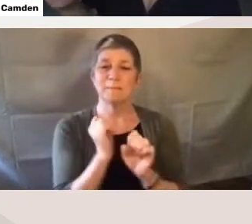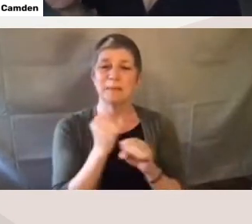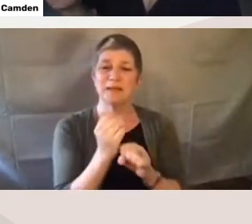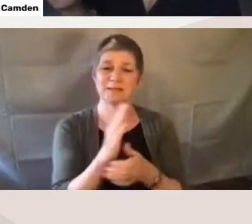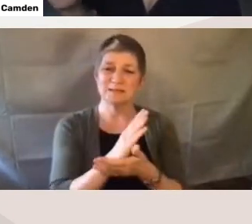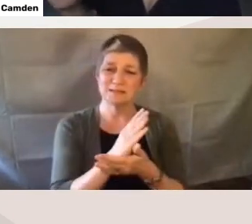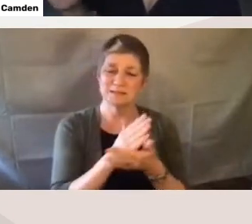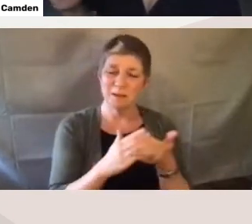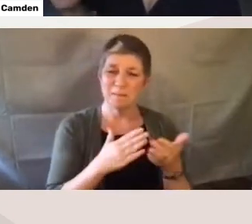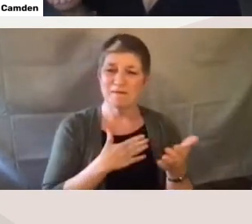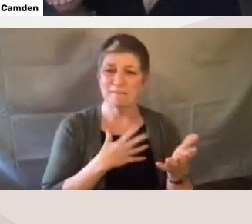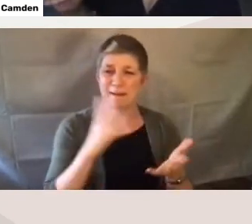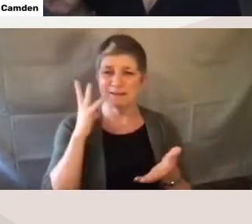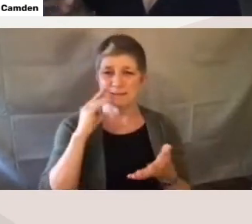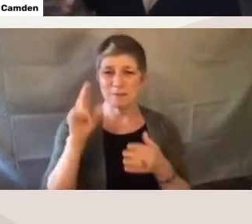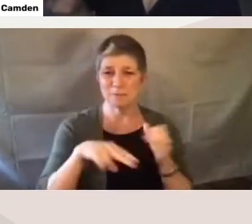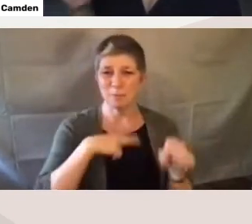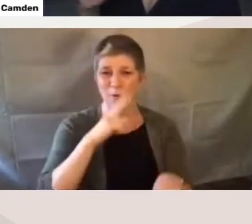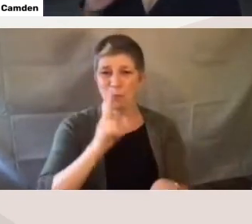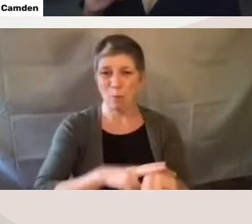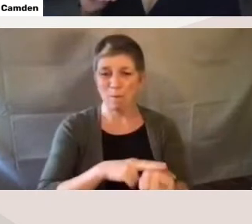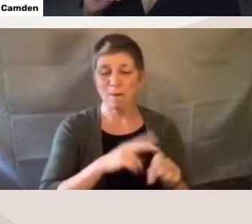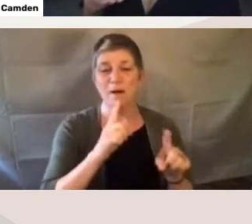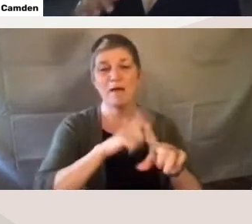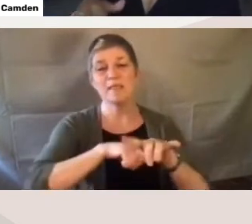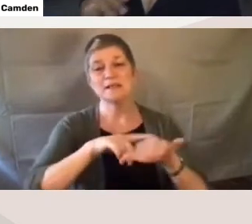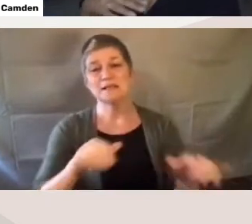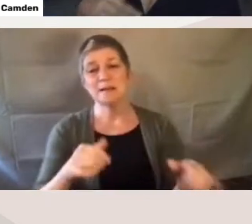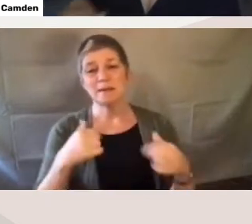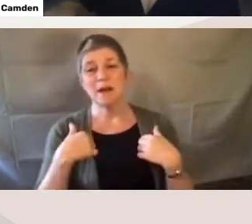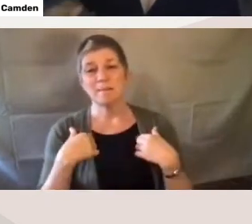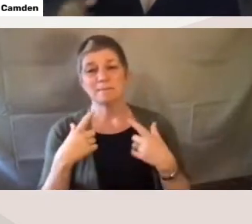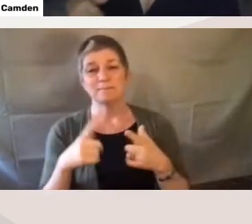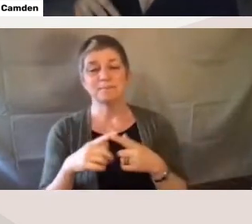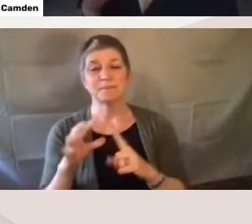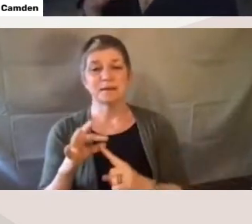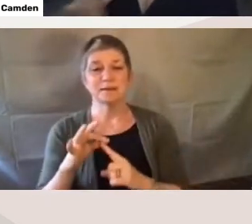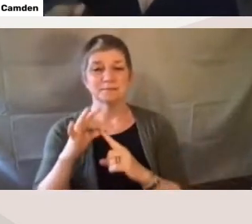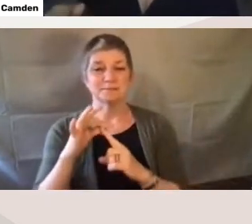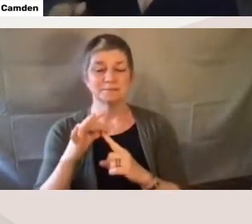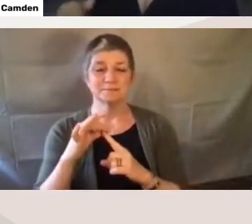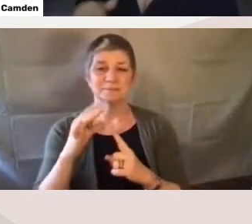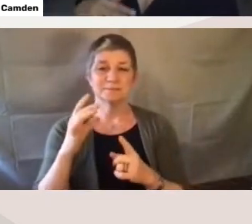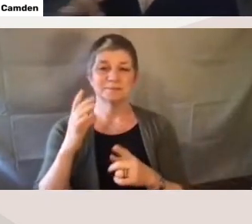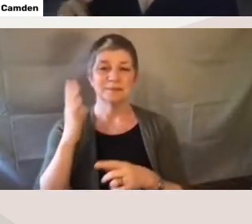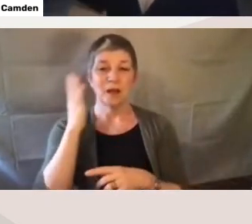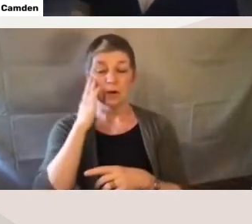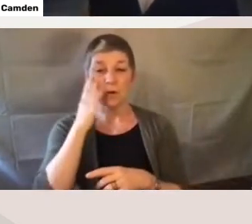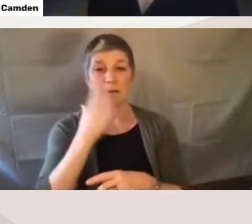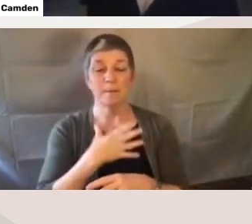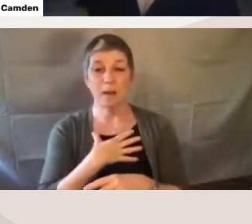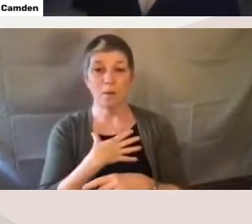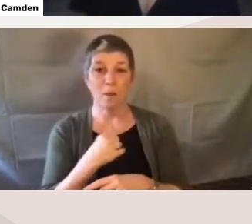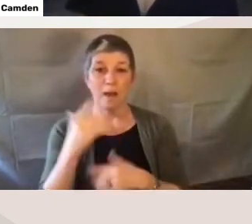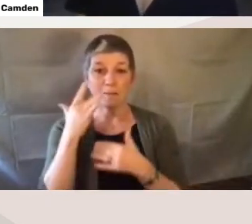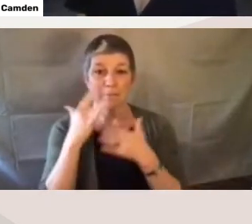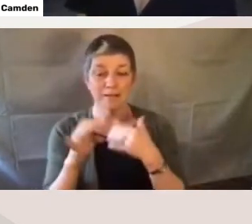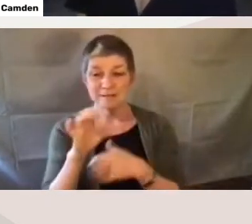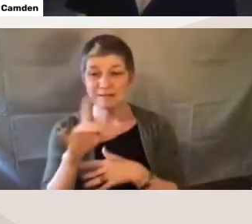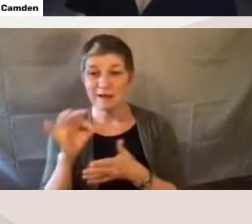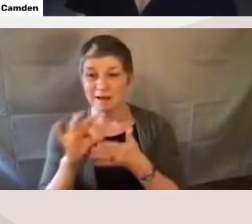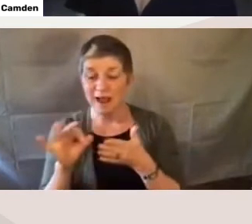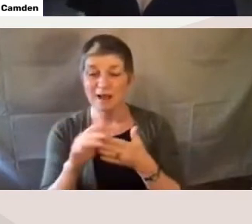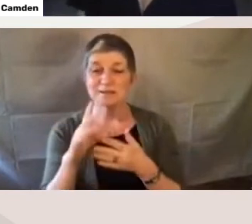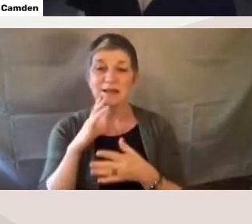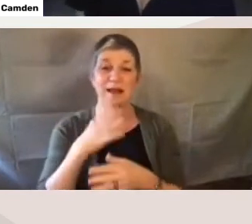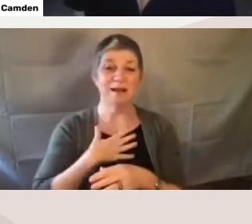of this. At the same time, I've also been one who, especially, knowing what my white blood cell counts are and how